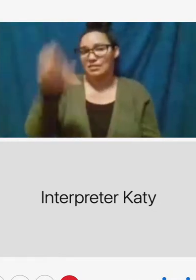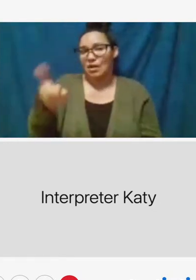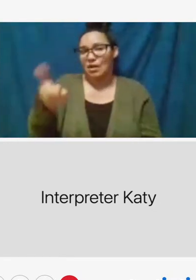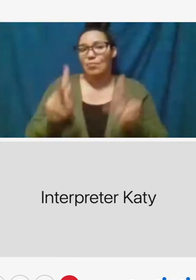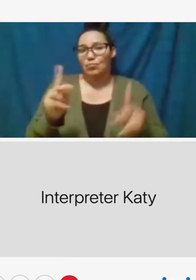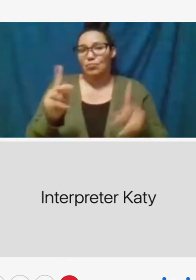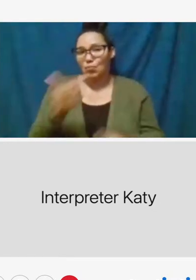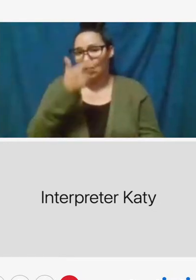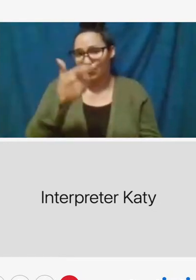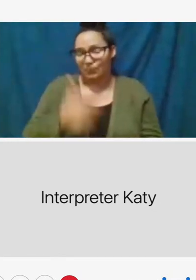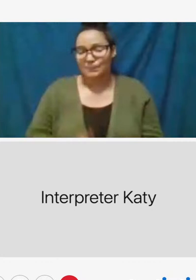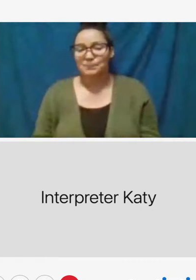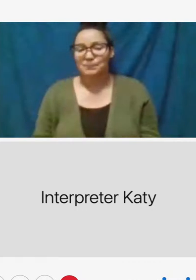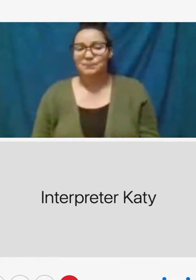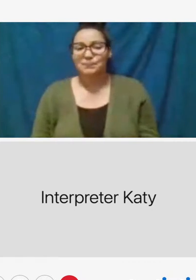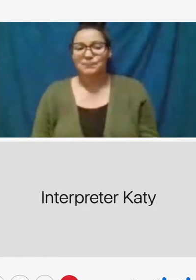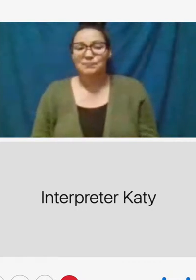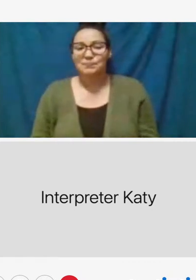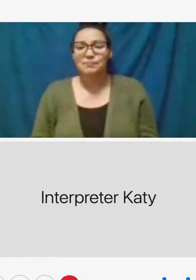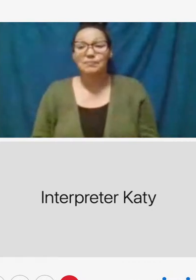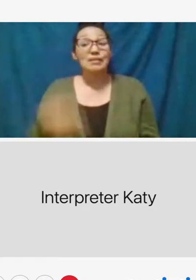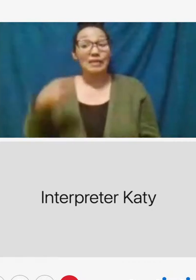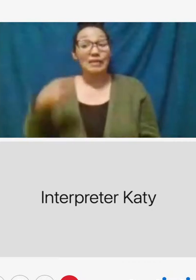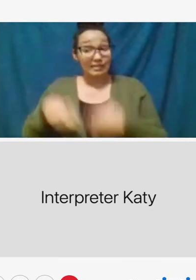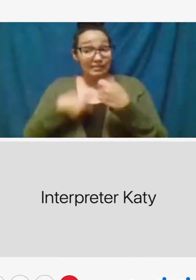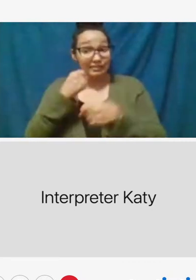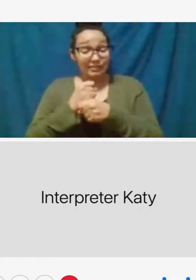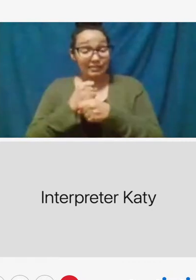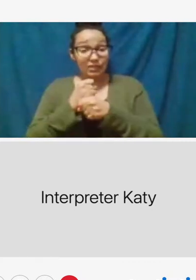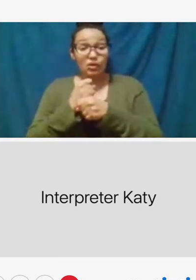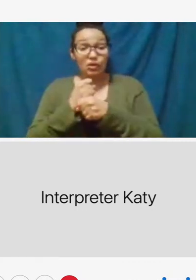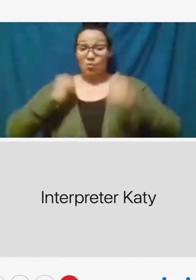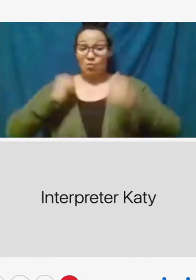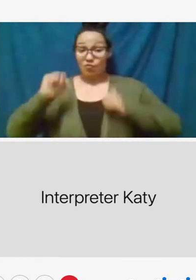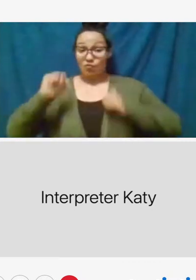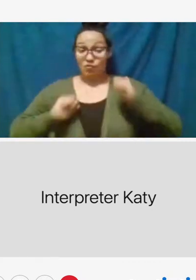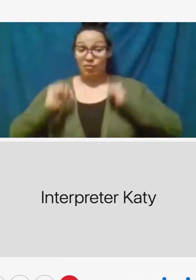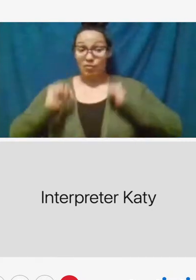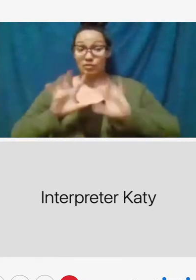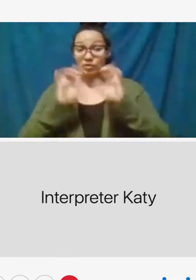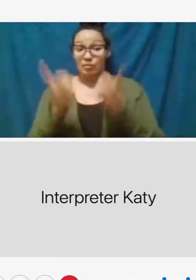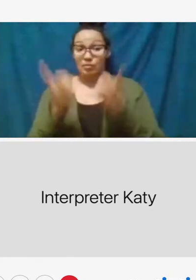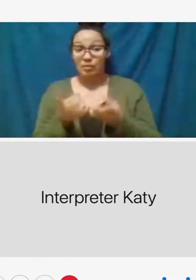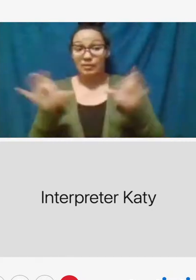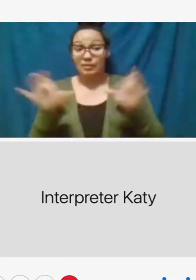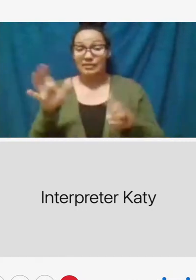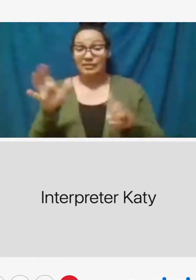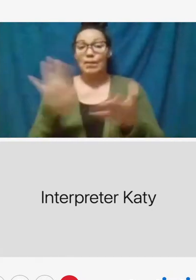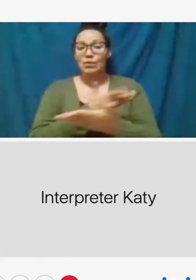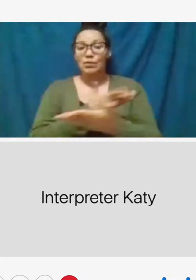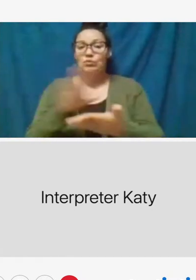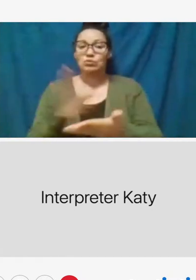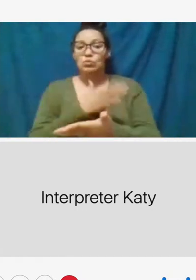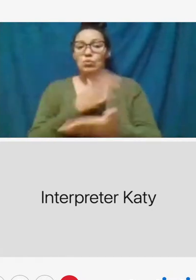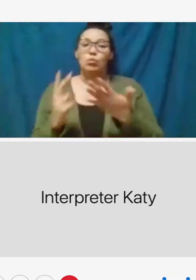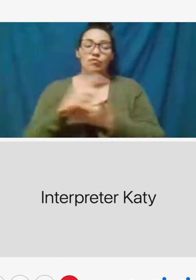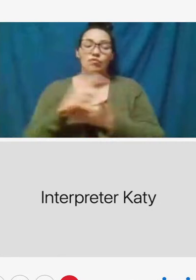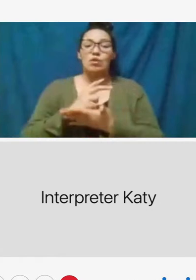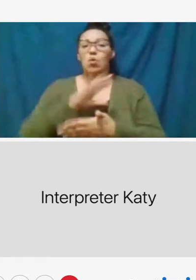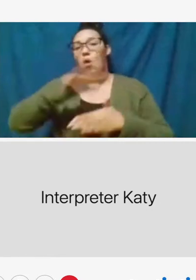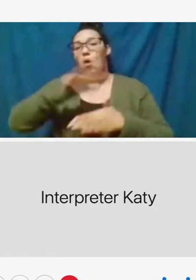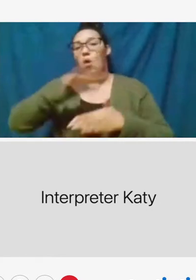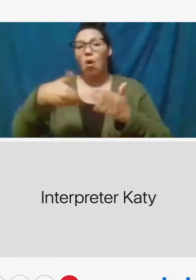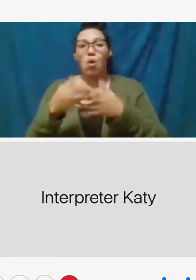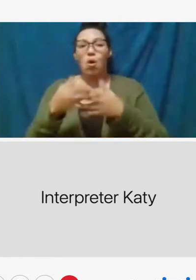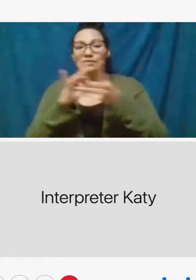watch this year our performing arts program produced a musical Review called all together now a company they work with quite a bit